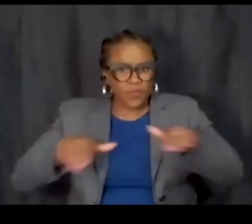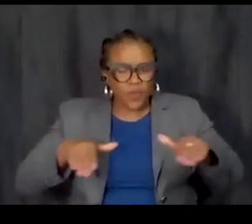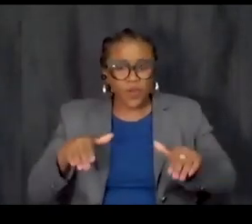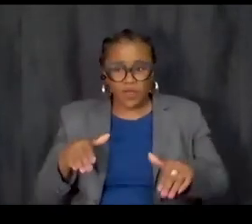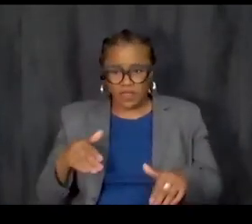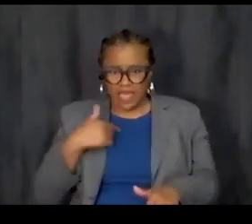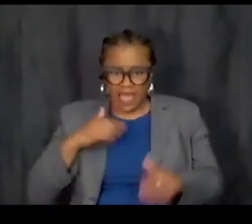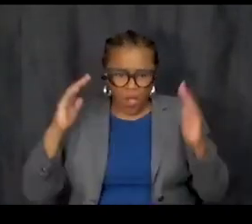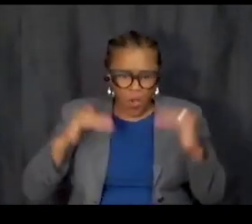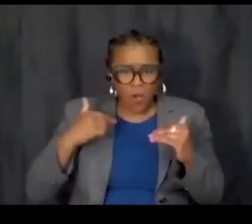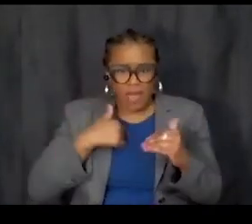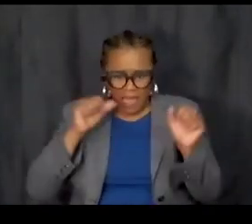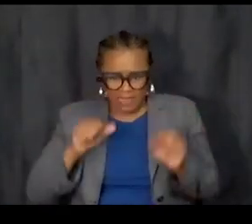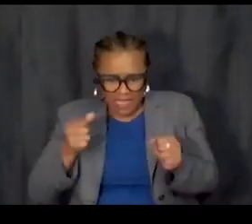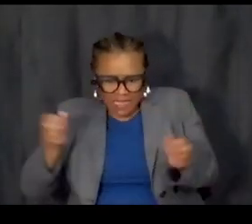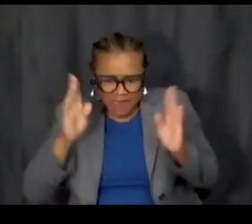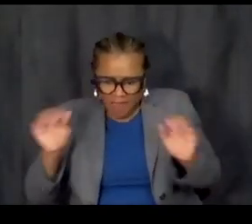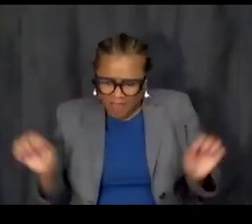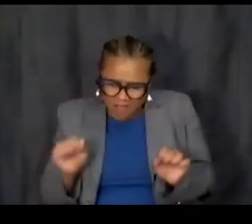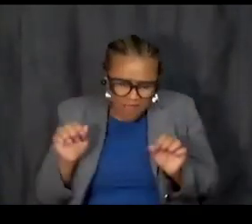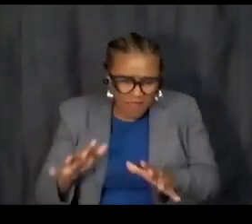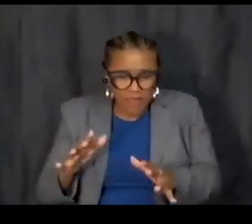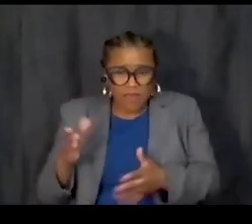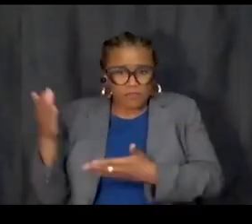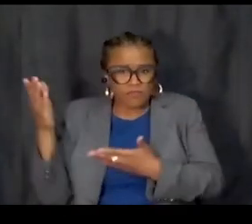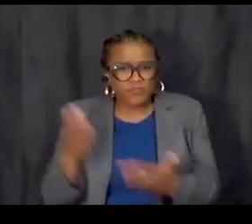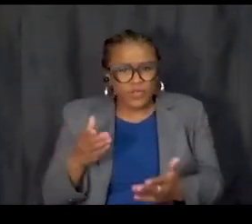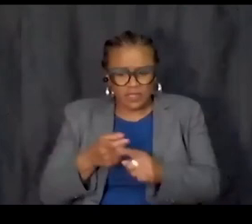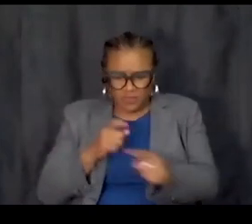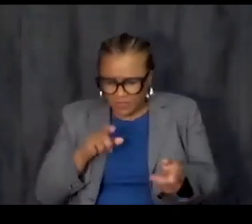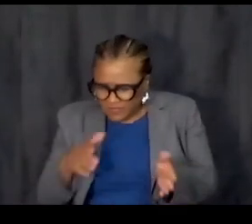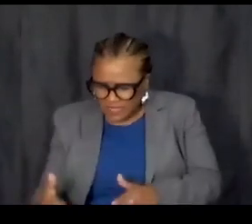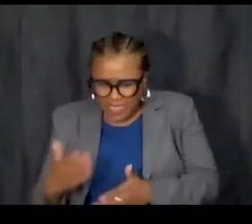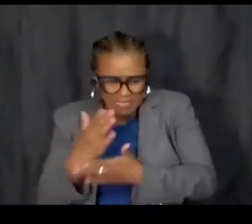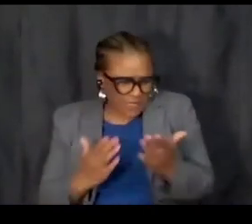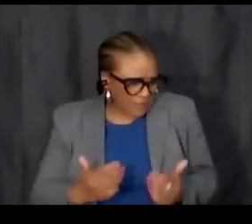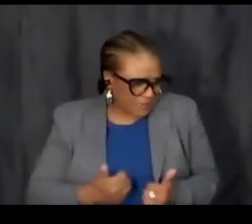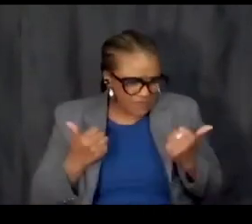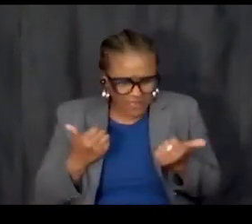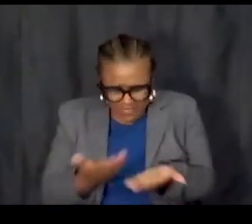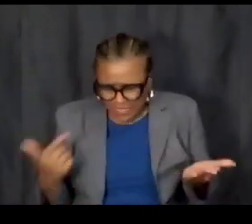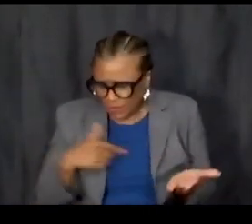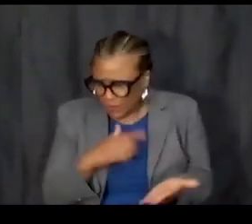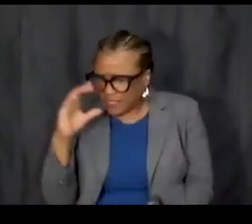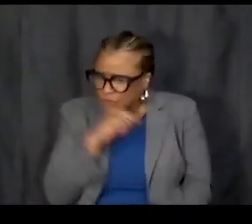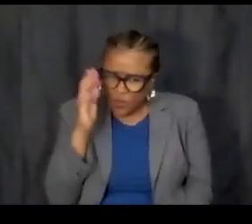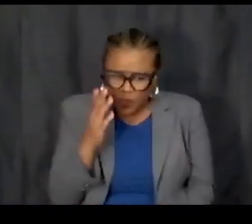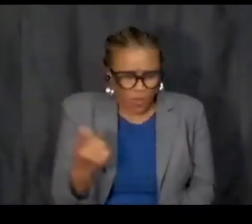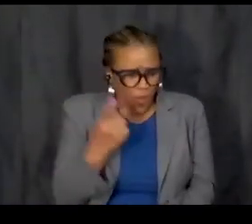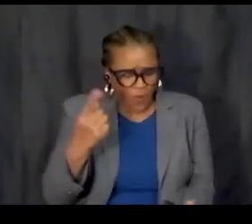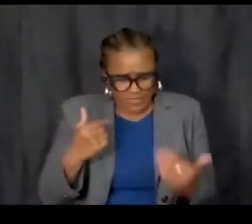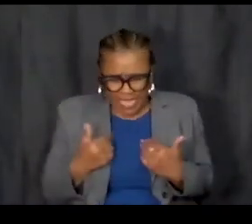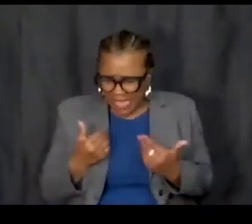play God. Call back from certain extinction, some living thing we assume we'll always have to